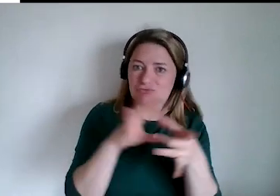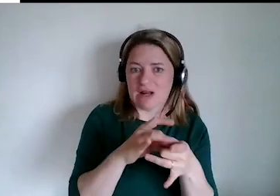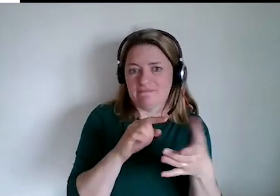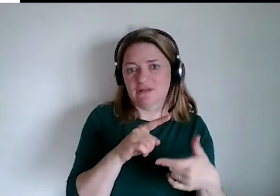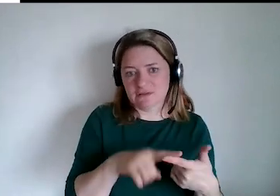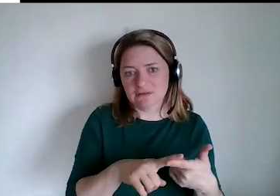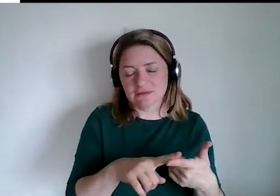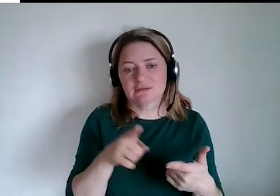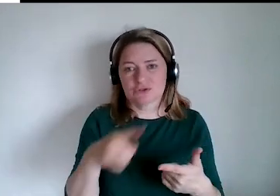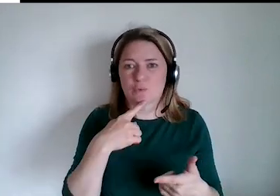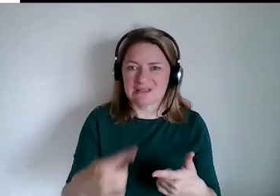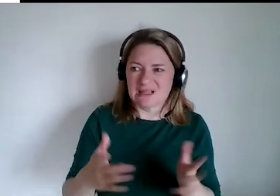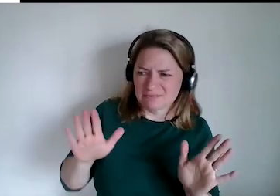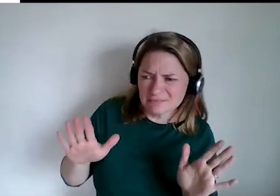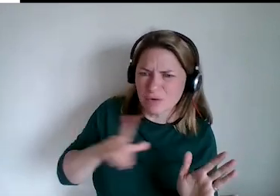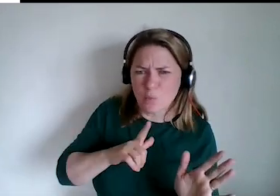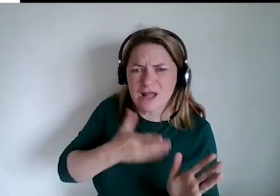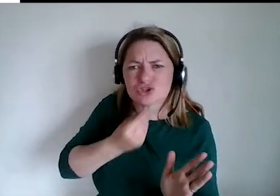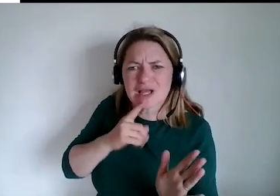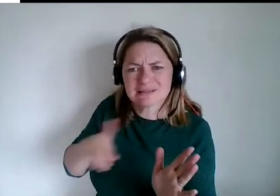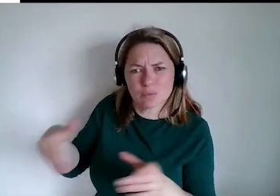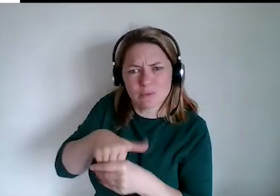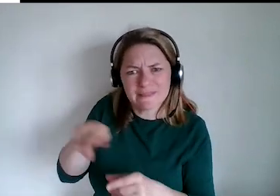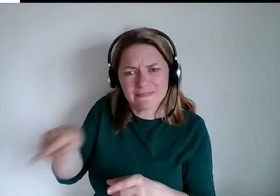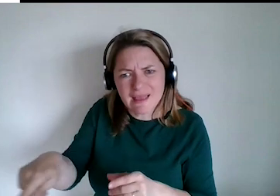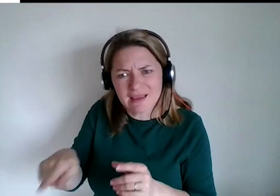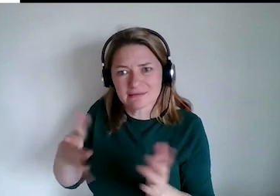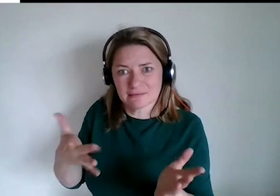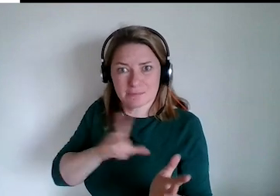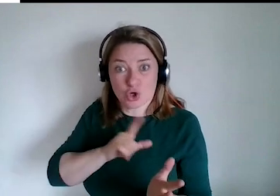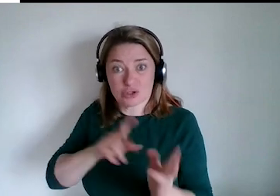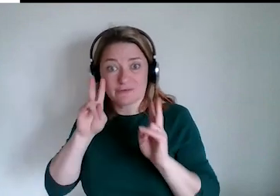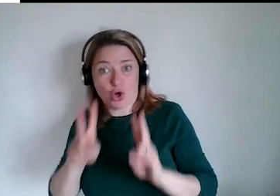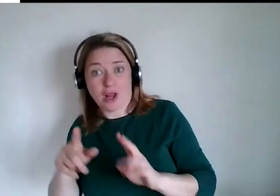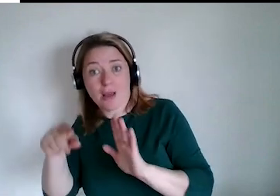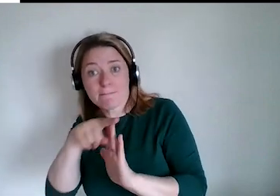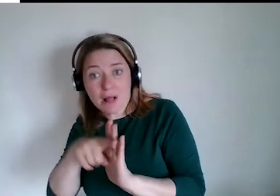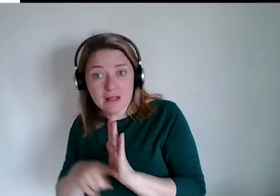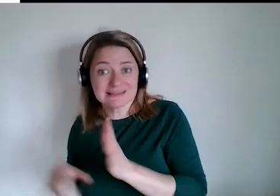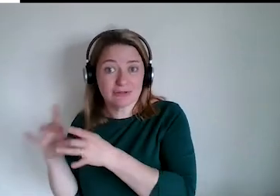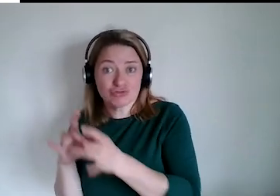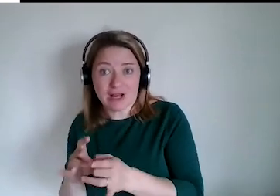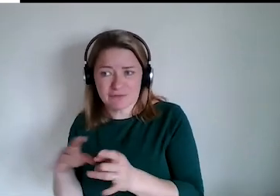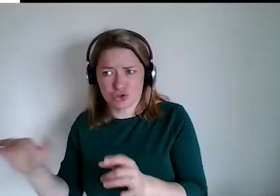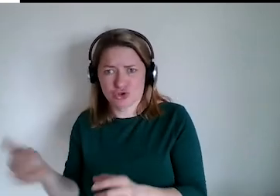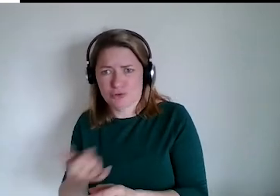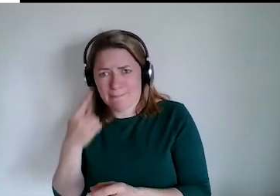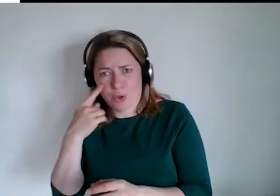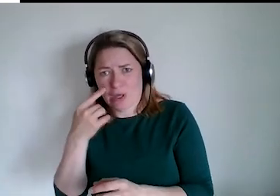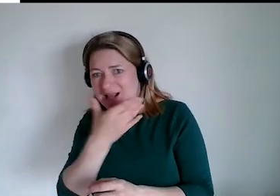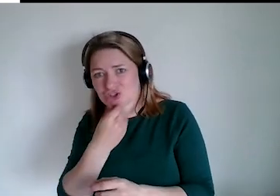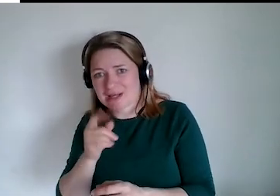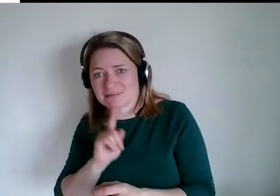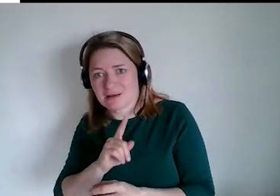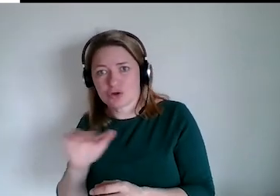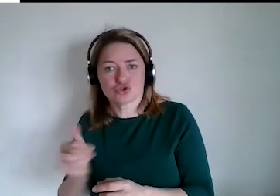how is, like, for example, how is gender, why is that gender in the model? Because you don't select on gender, do you? If you're looking at policy relevant questions, you really should be putting in things that